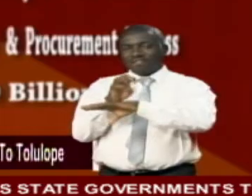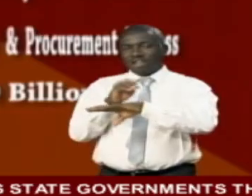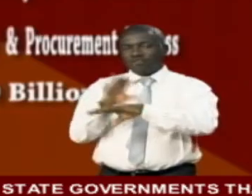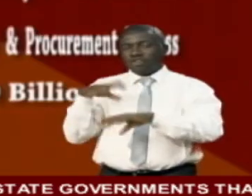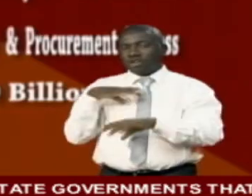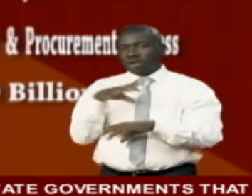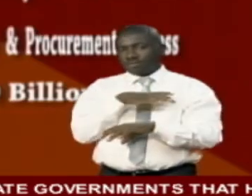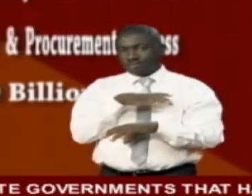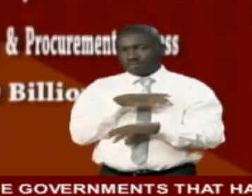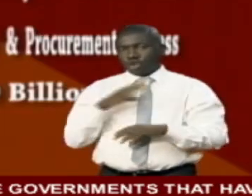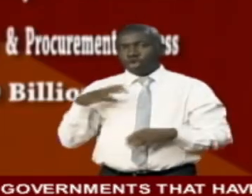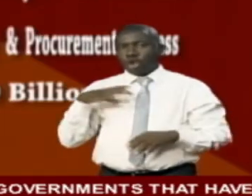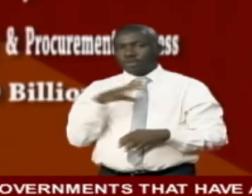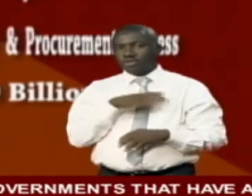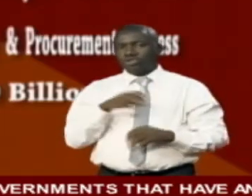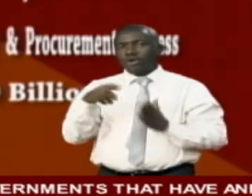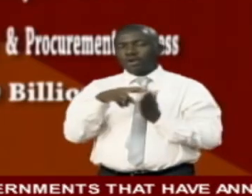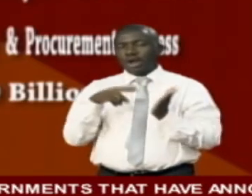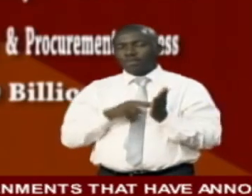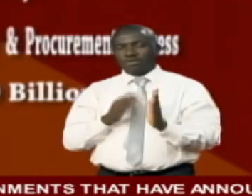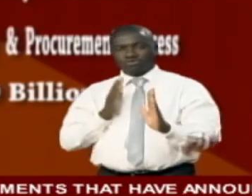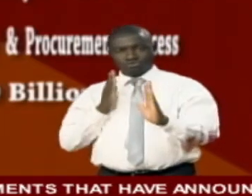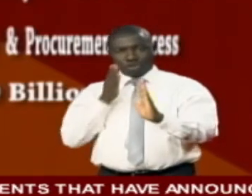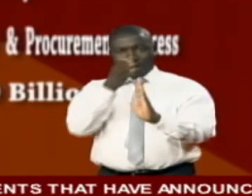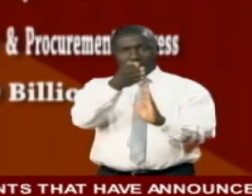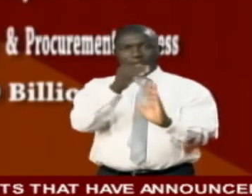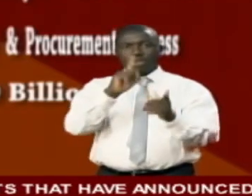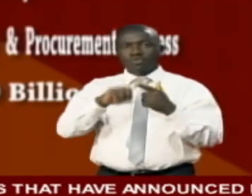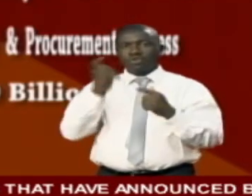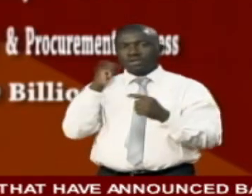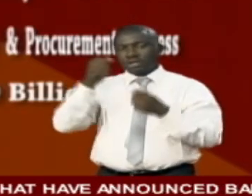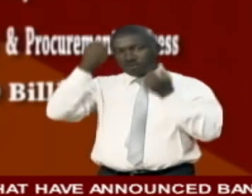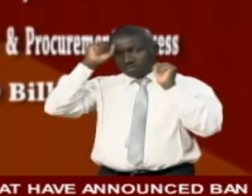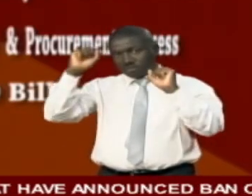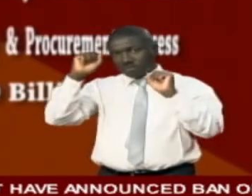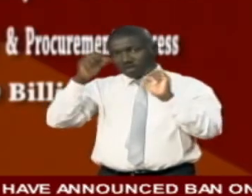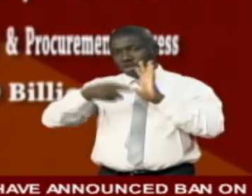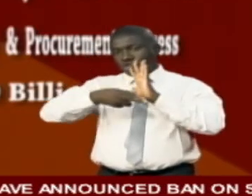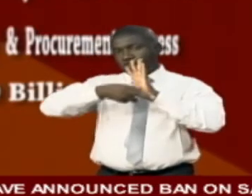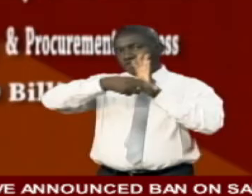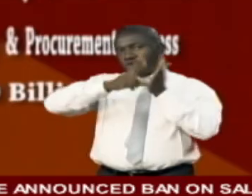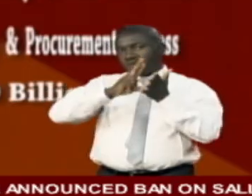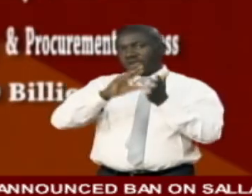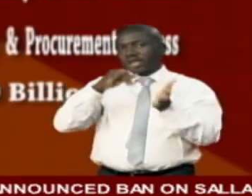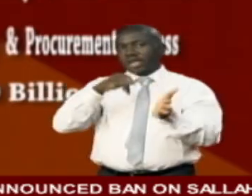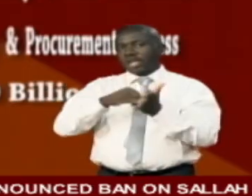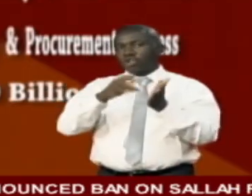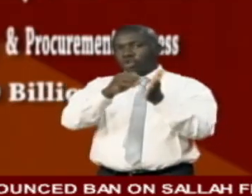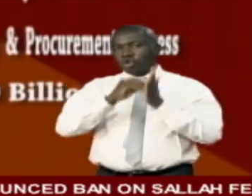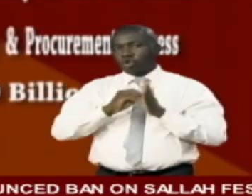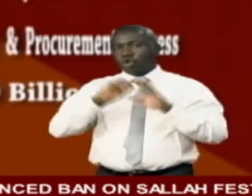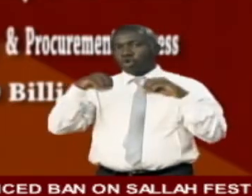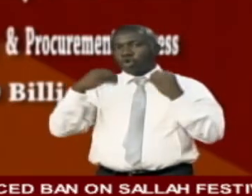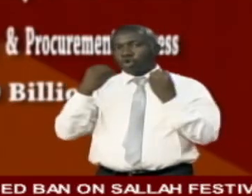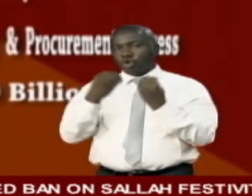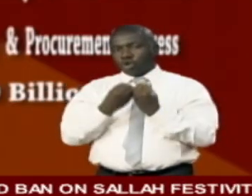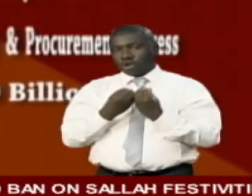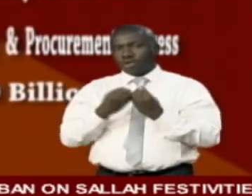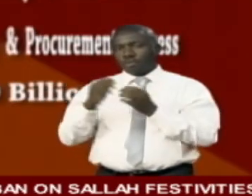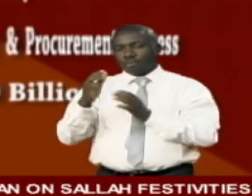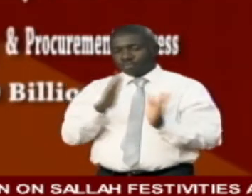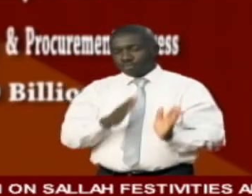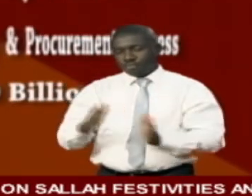the Commission to henceforth report directly to the President, review its corporate social responsibility and procurement